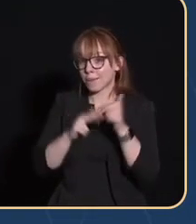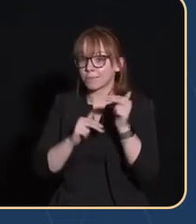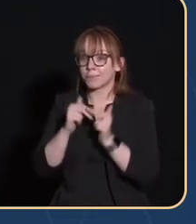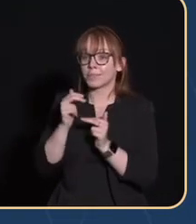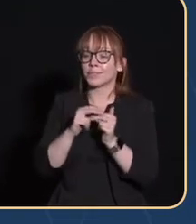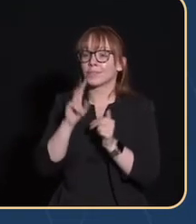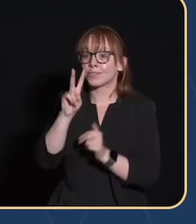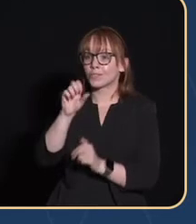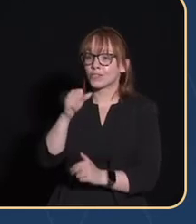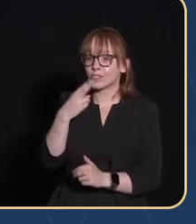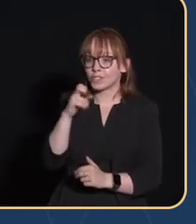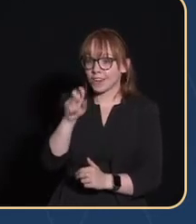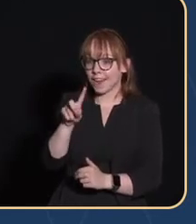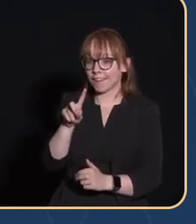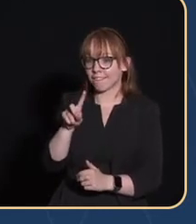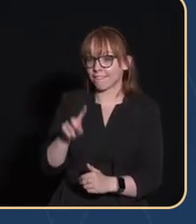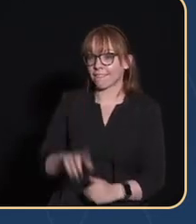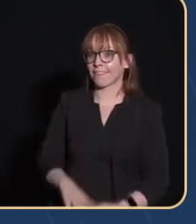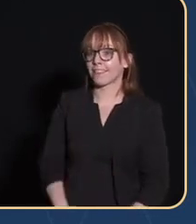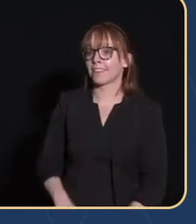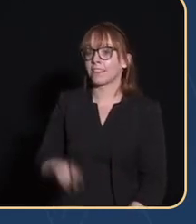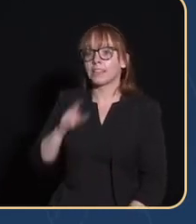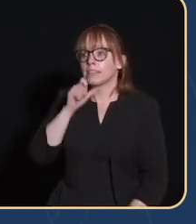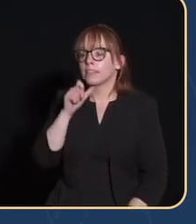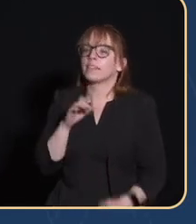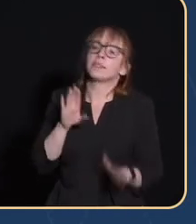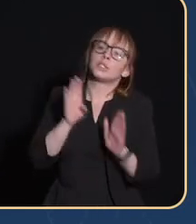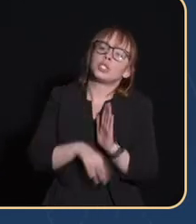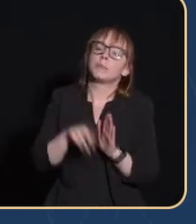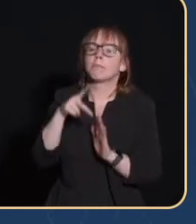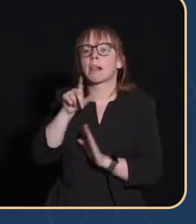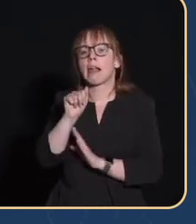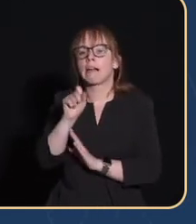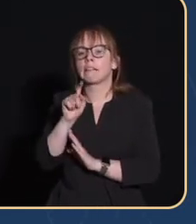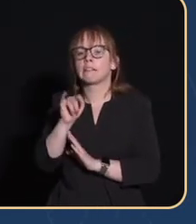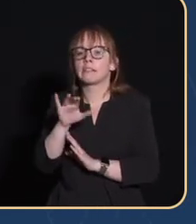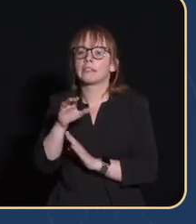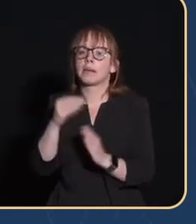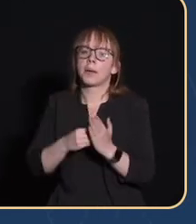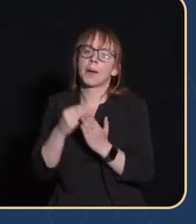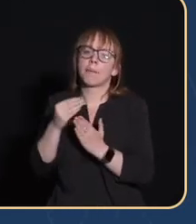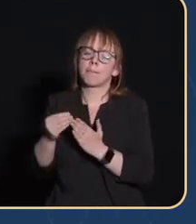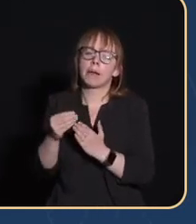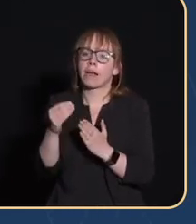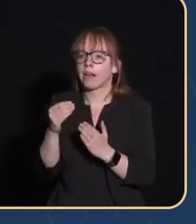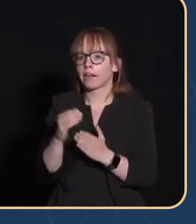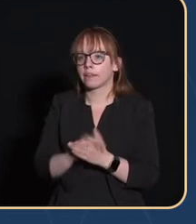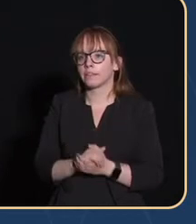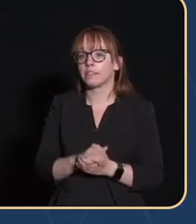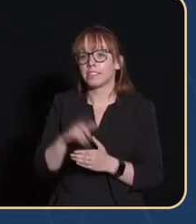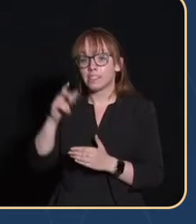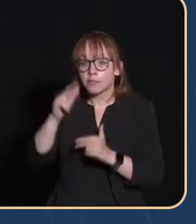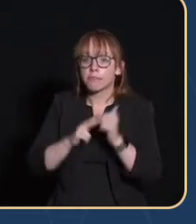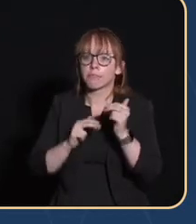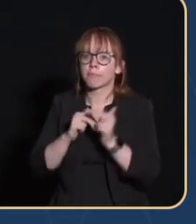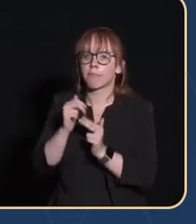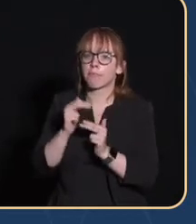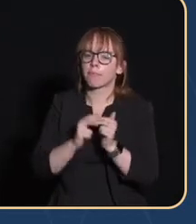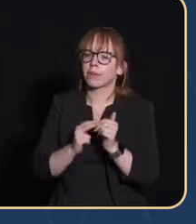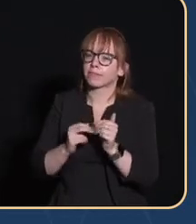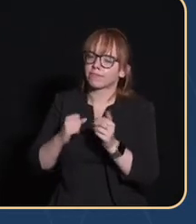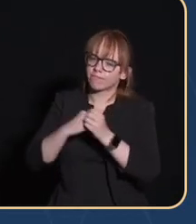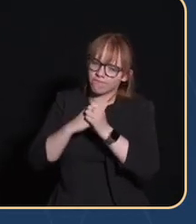selling. Absolutely, and this is not a cheap plastic shed that you get at Fred's Club. This is something that is built solid